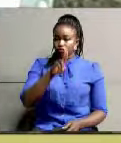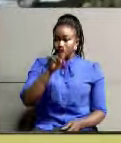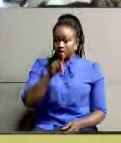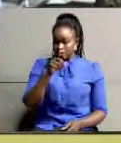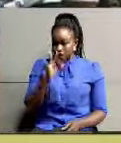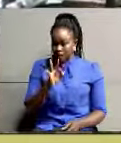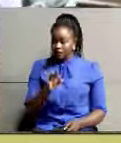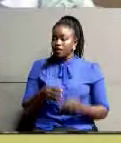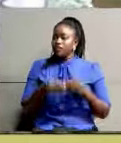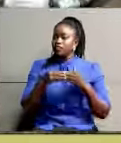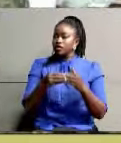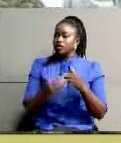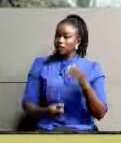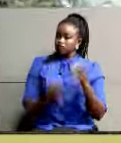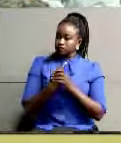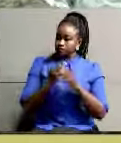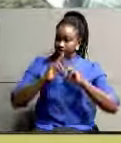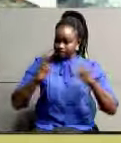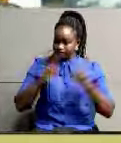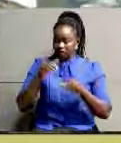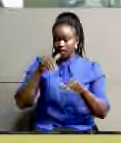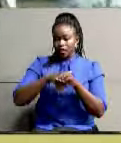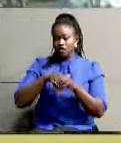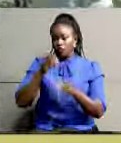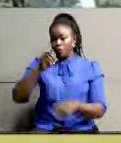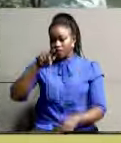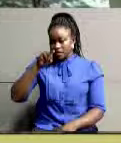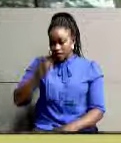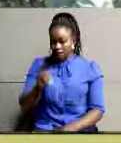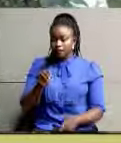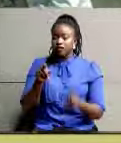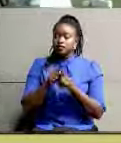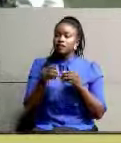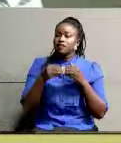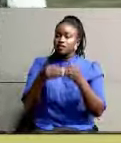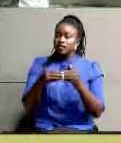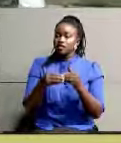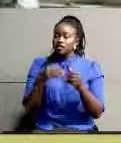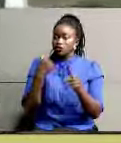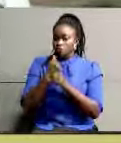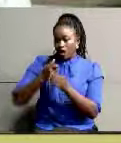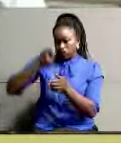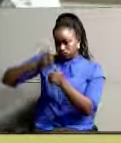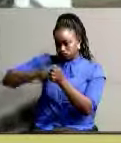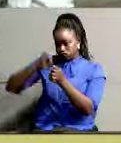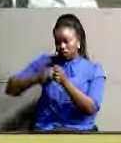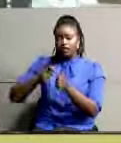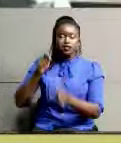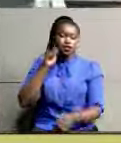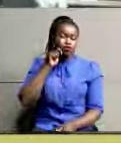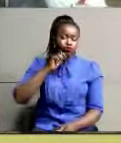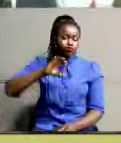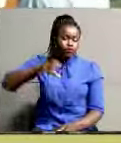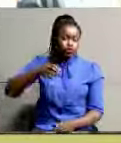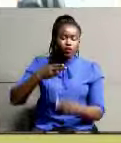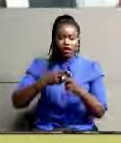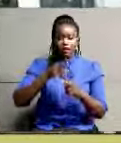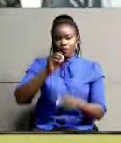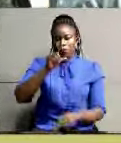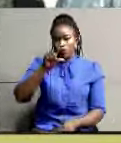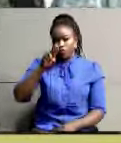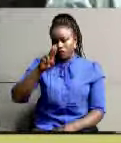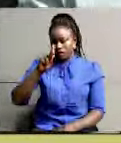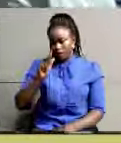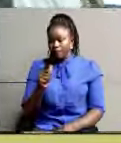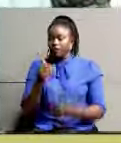disaster in the office of the Prime Minister, leading the operation in Teso sub-region, Brigadier General Stephen Oluka, hailed government